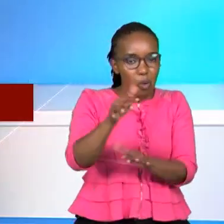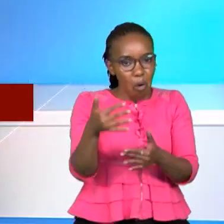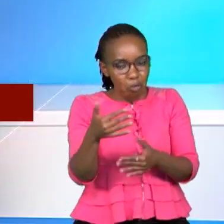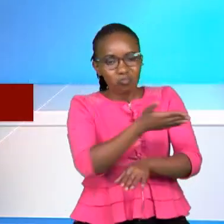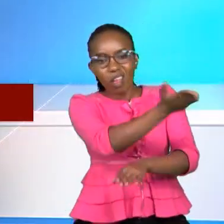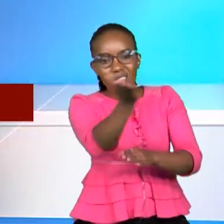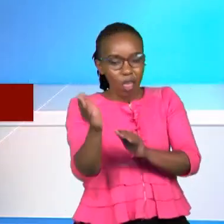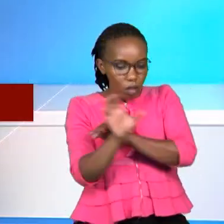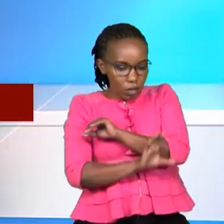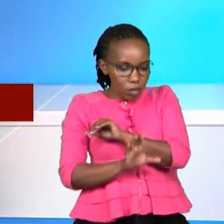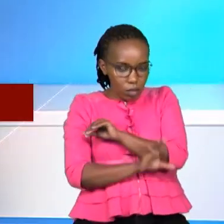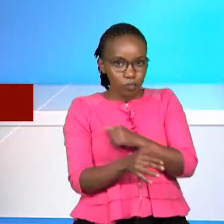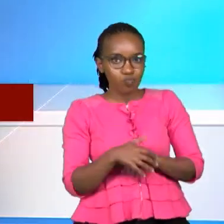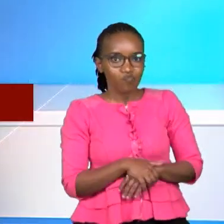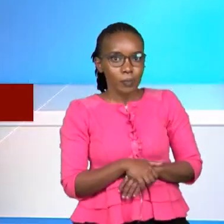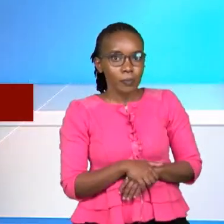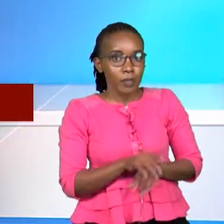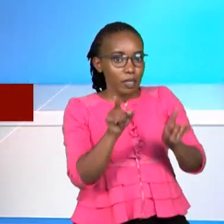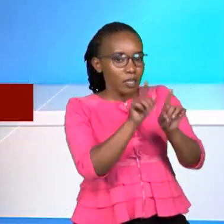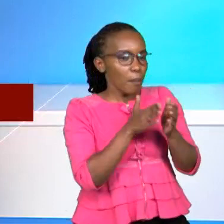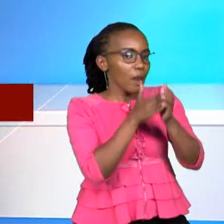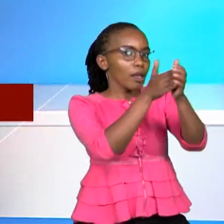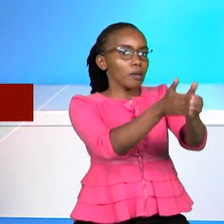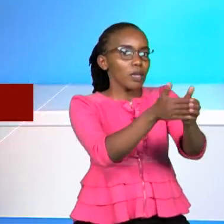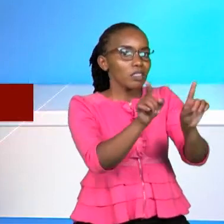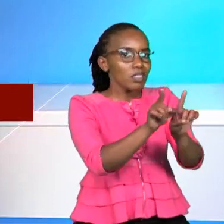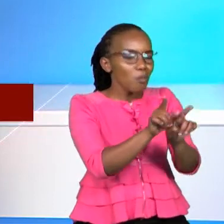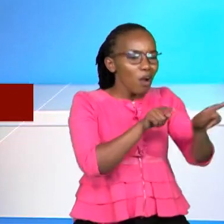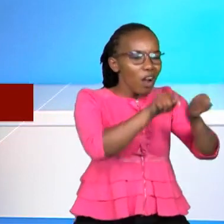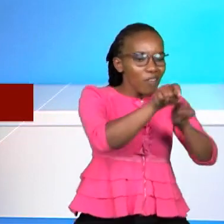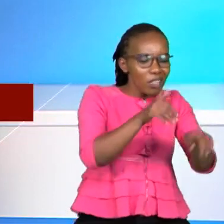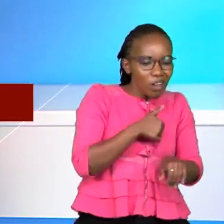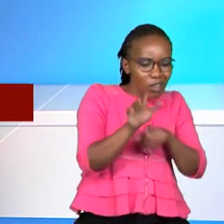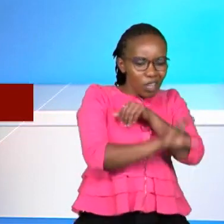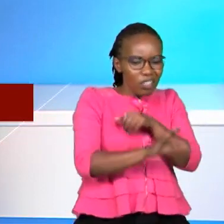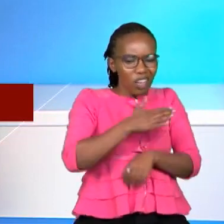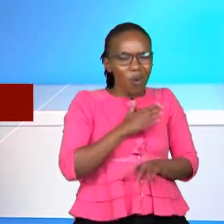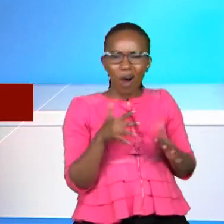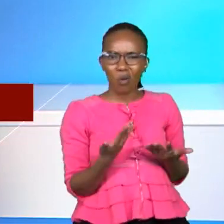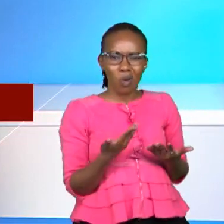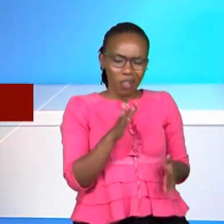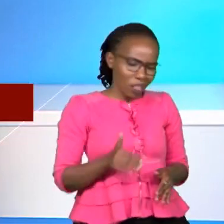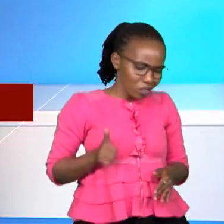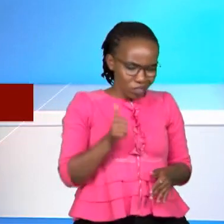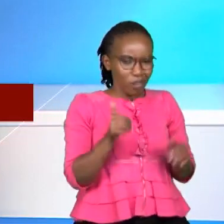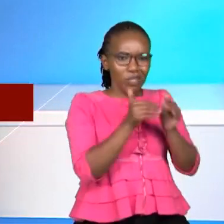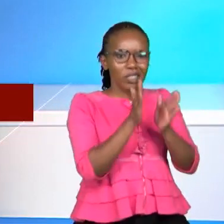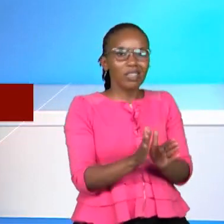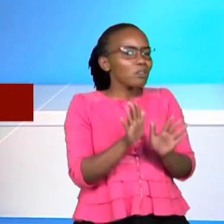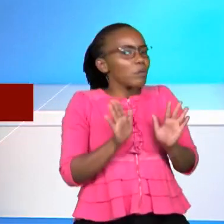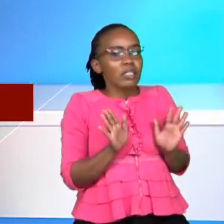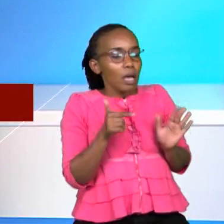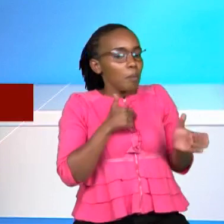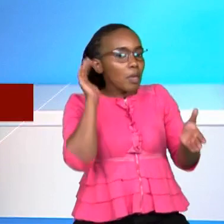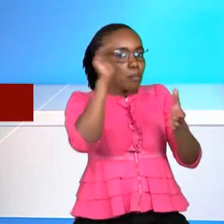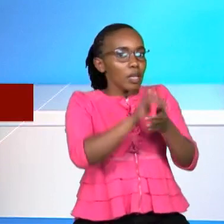country. Apart from that, the kind of leadership and governance that we have in this country is selfish leadership, and I believe